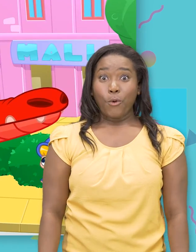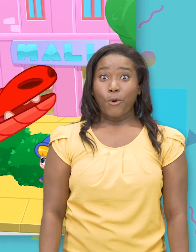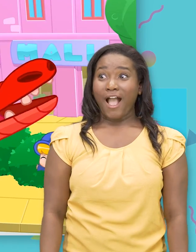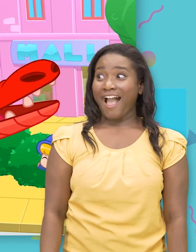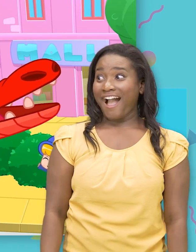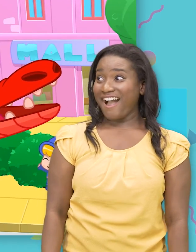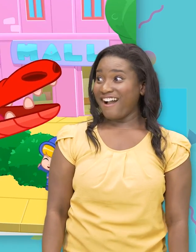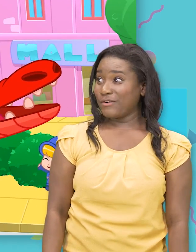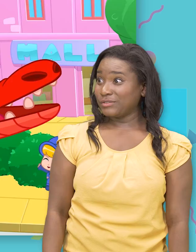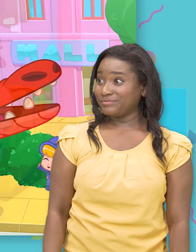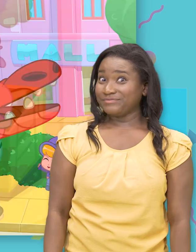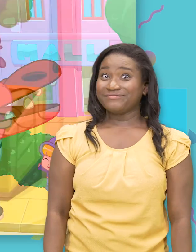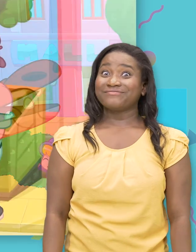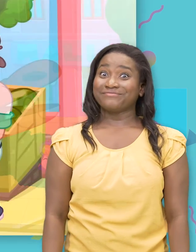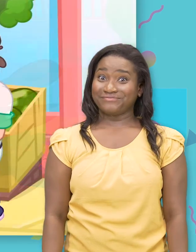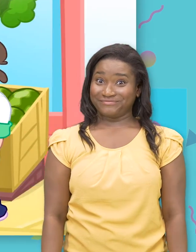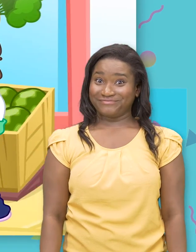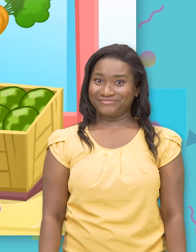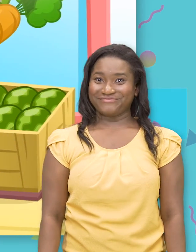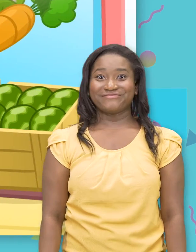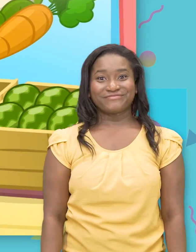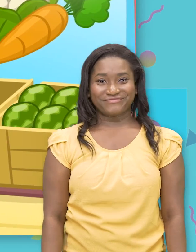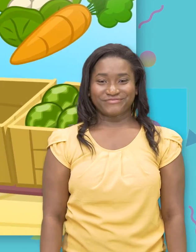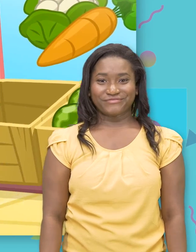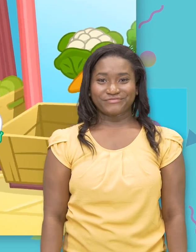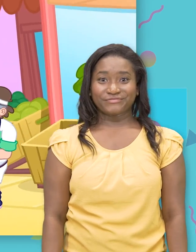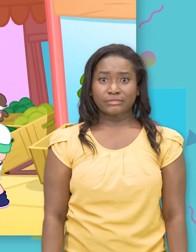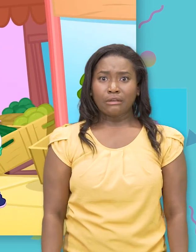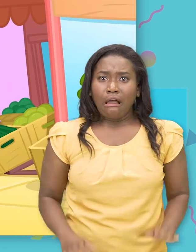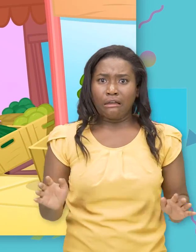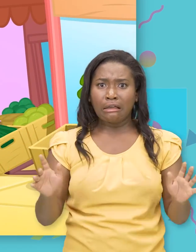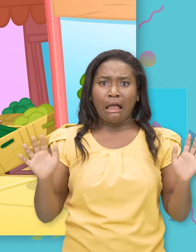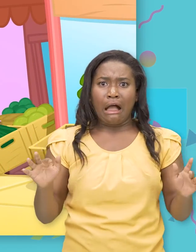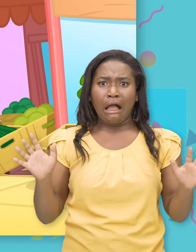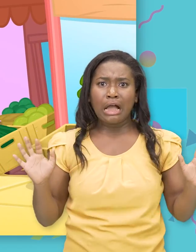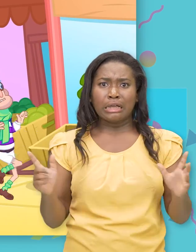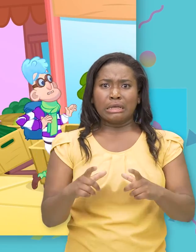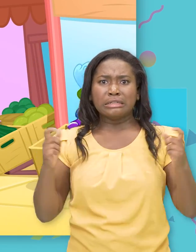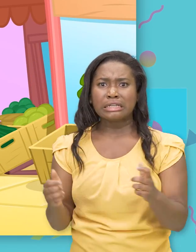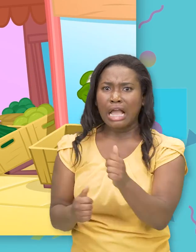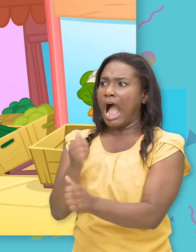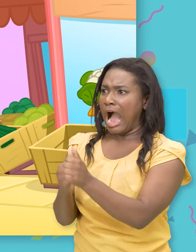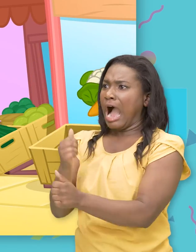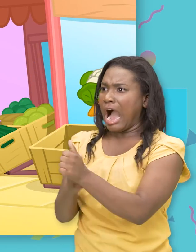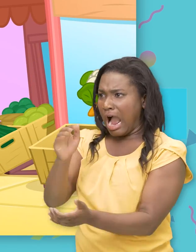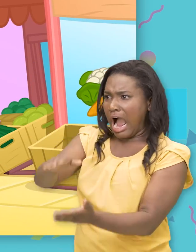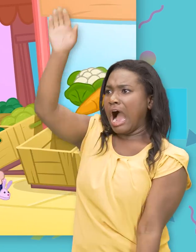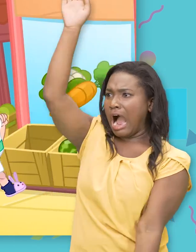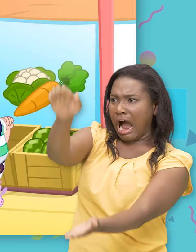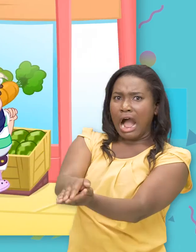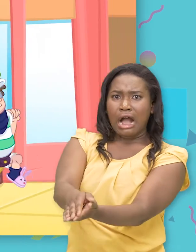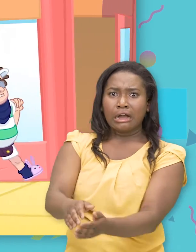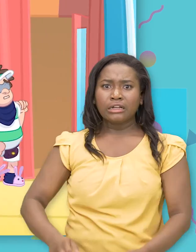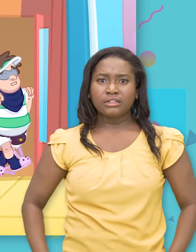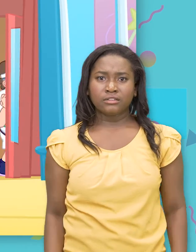Ah! big, dangerous